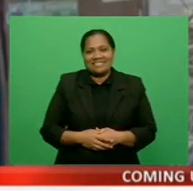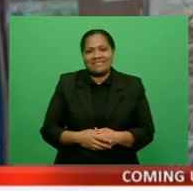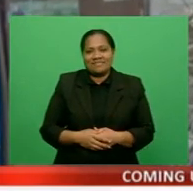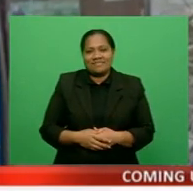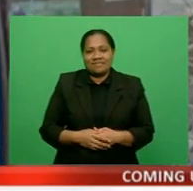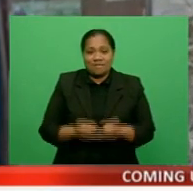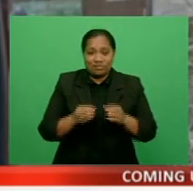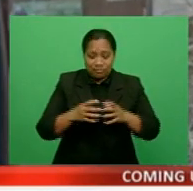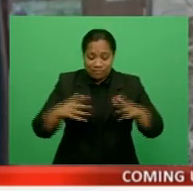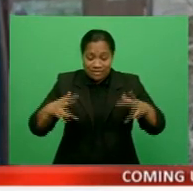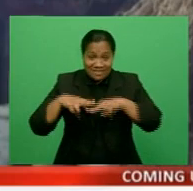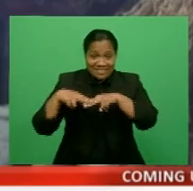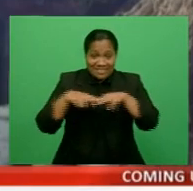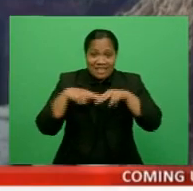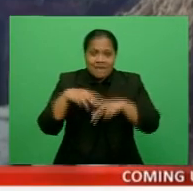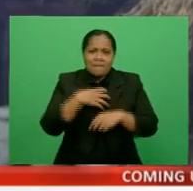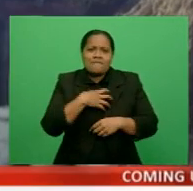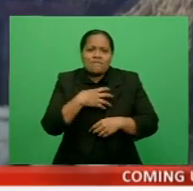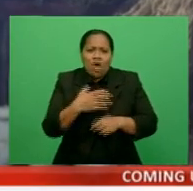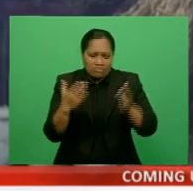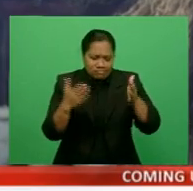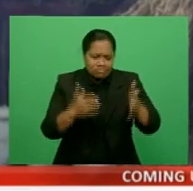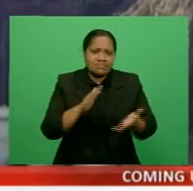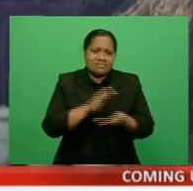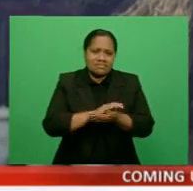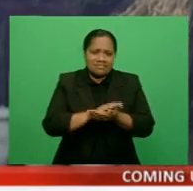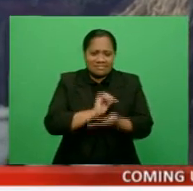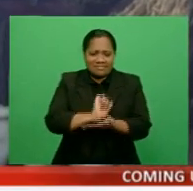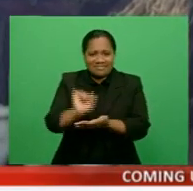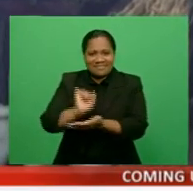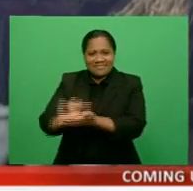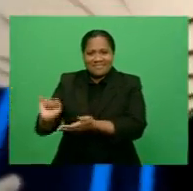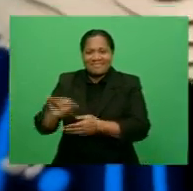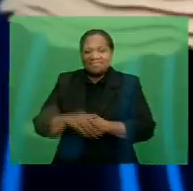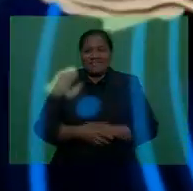And in growing Fiji, more turning to cover sales. Stay with us.